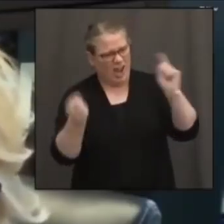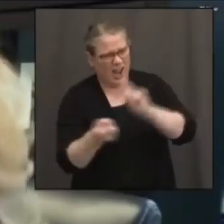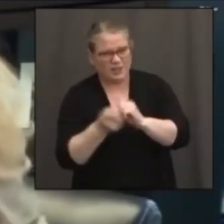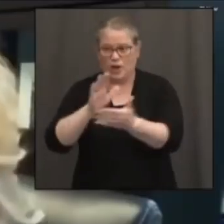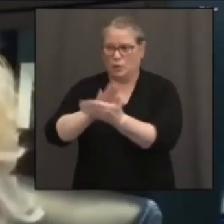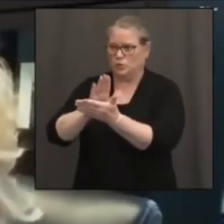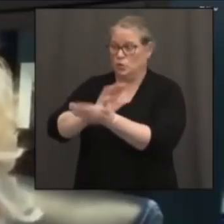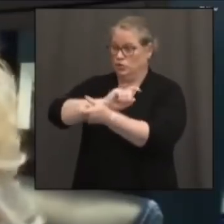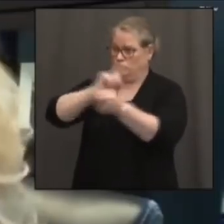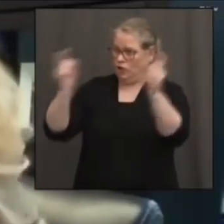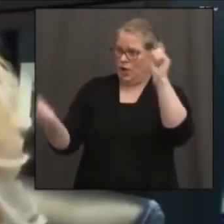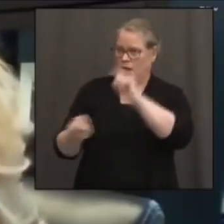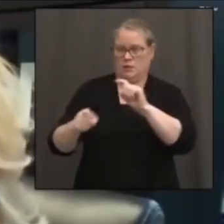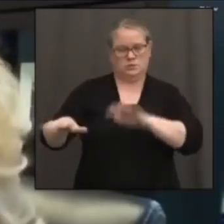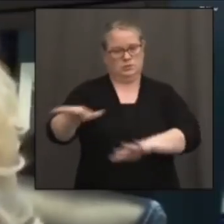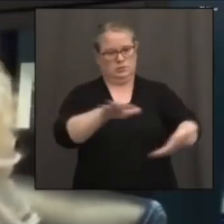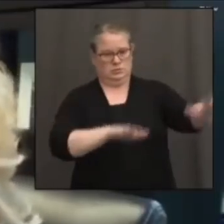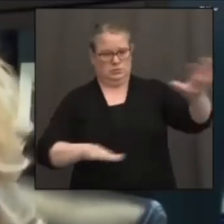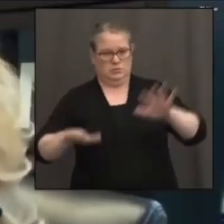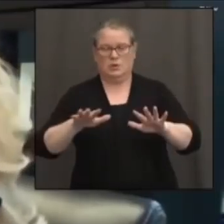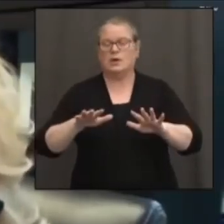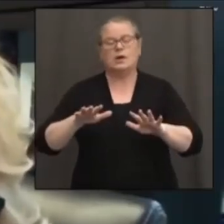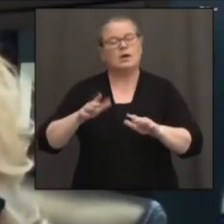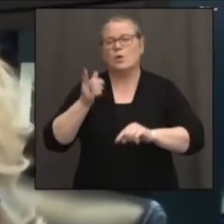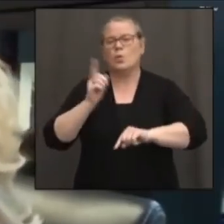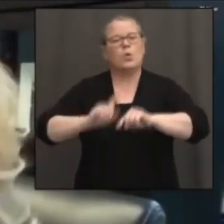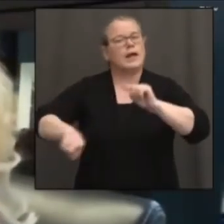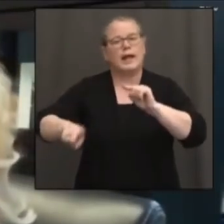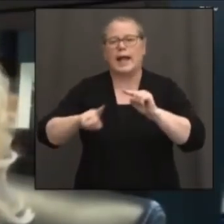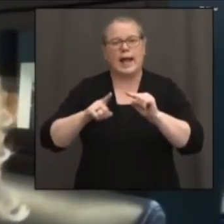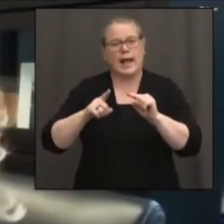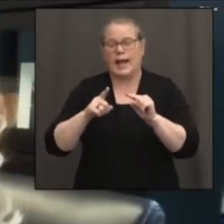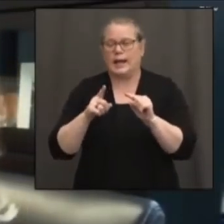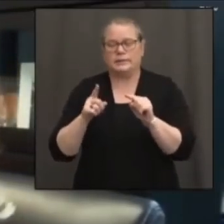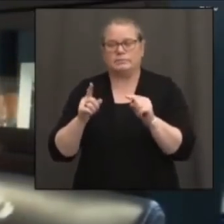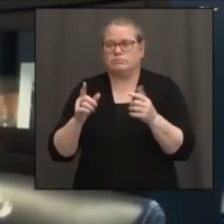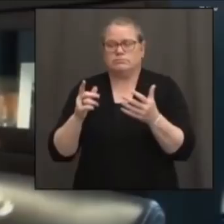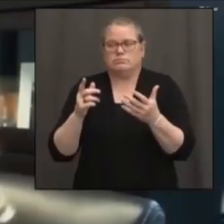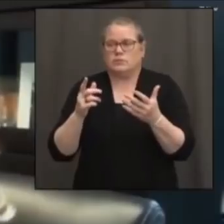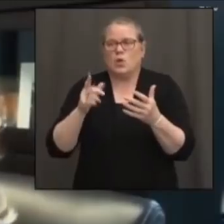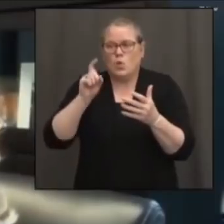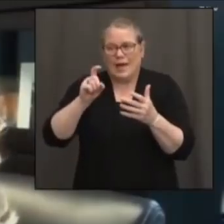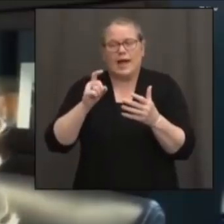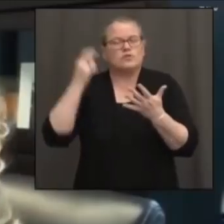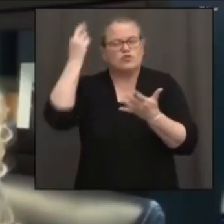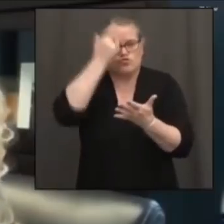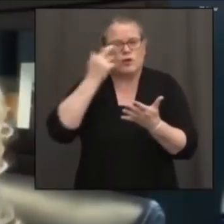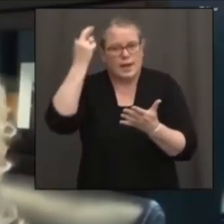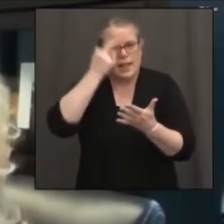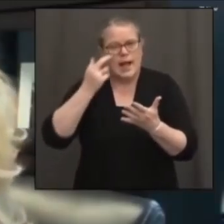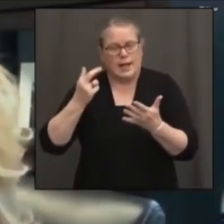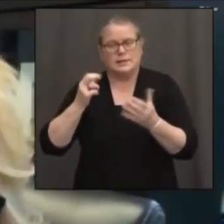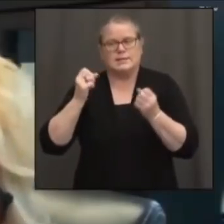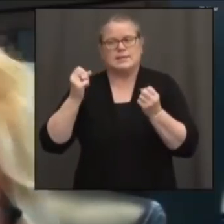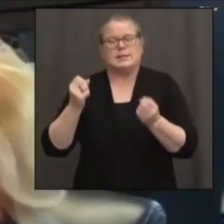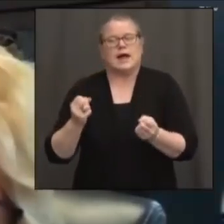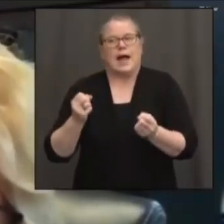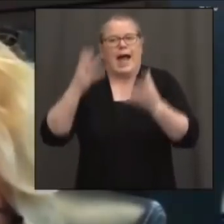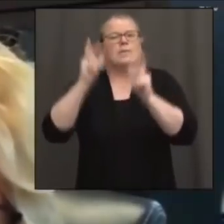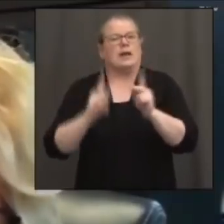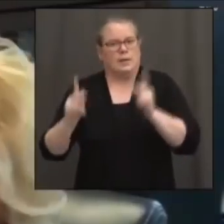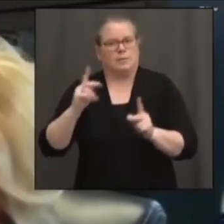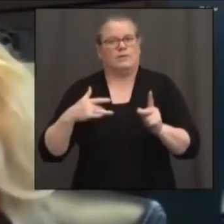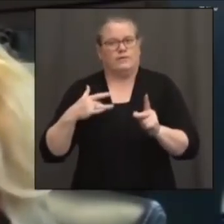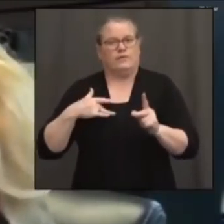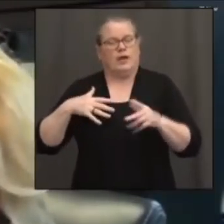and we cannot underestimate the toll that it has taken. We've kind of been in survival mode, and so now we are